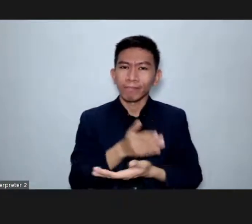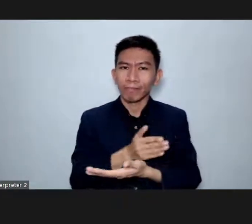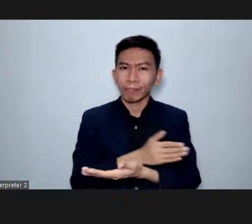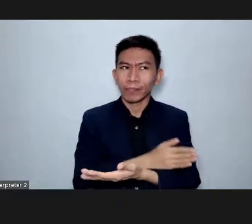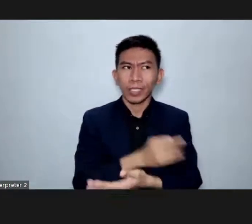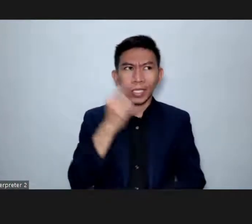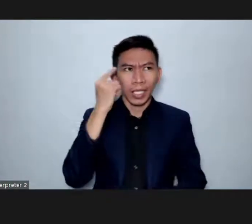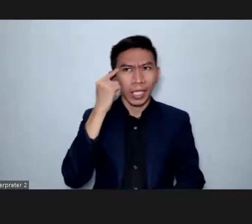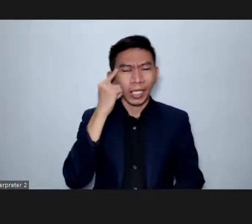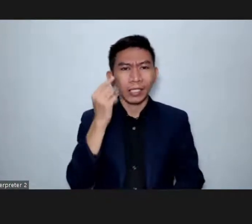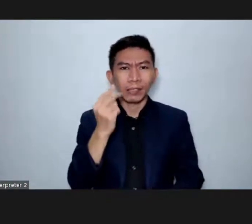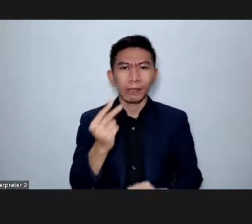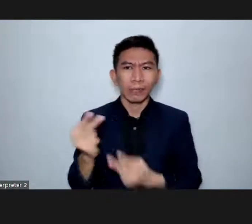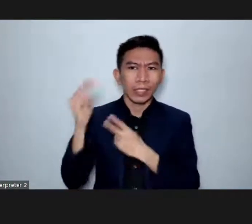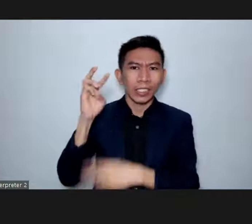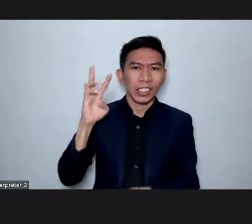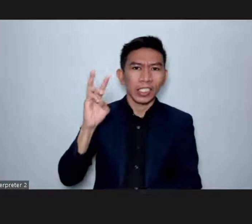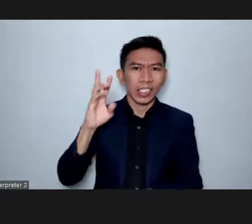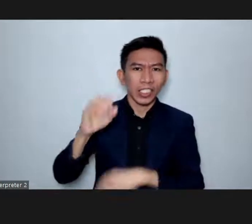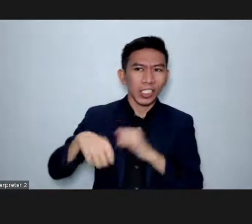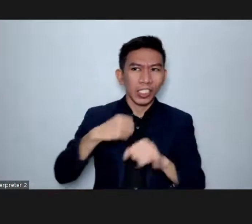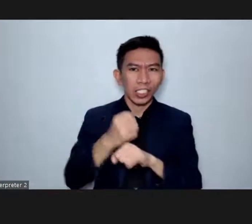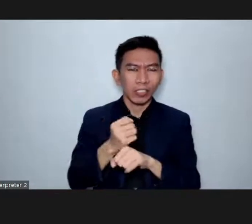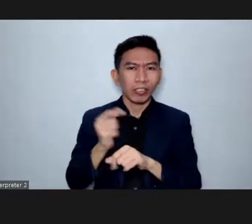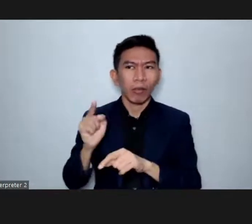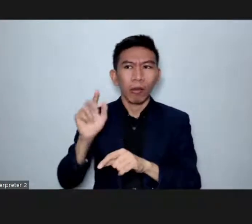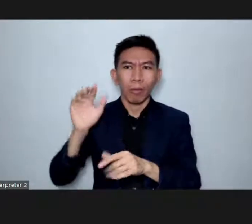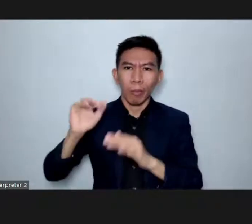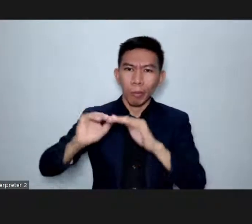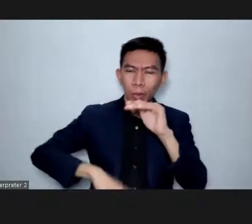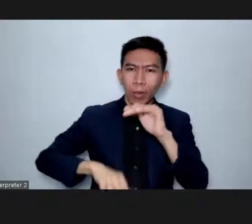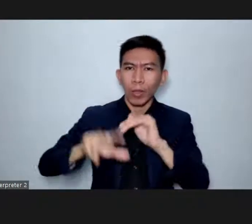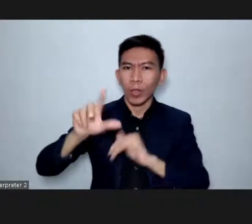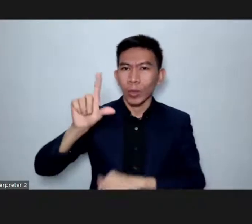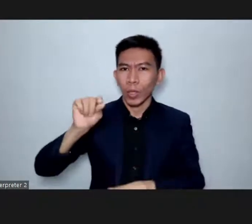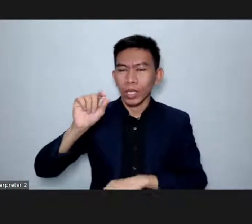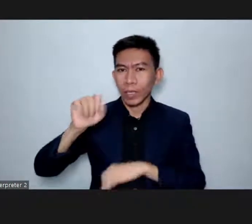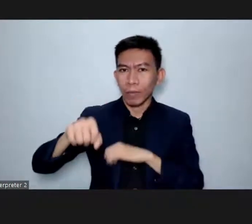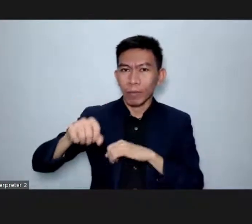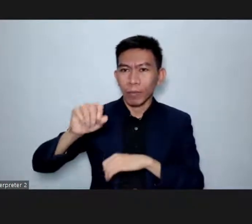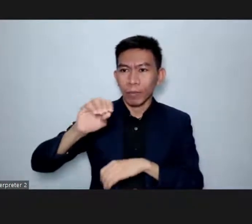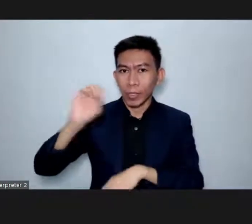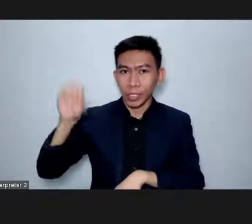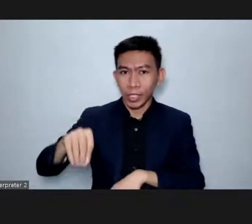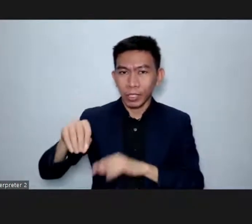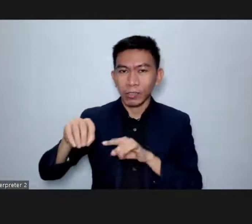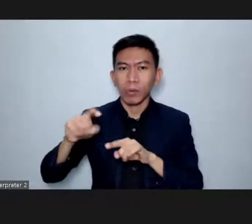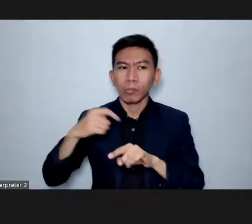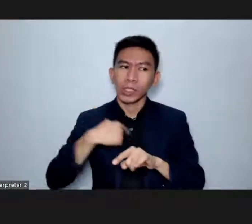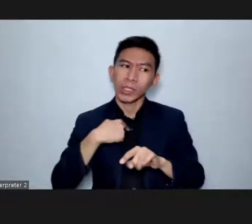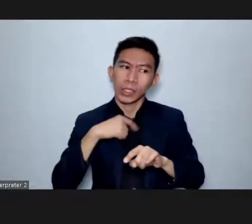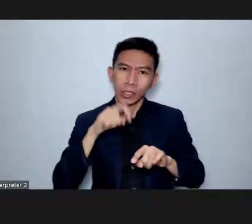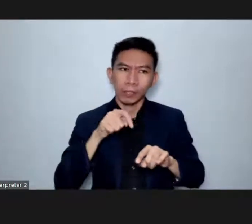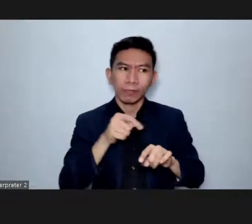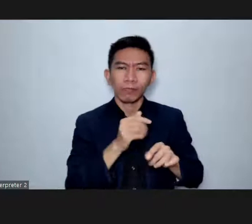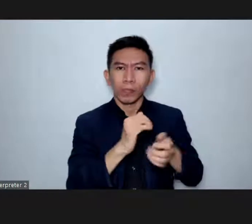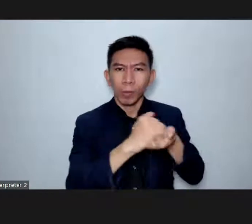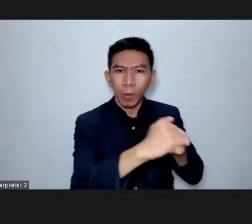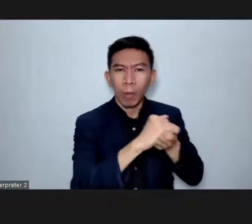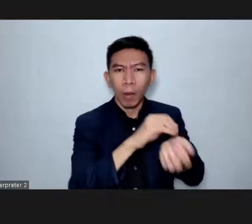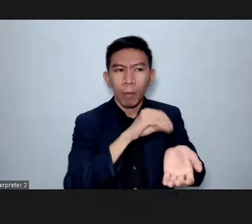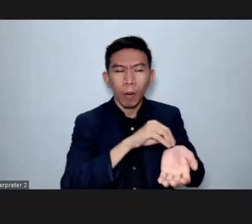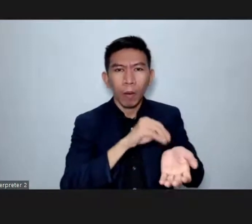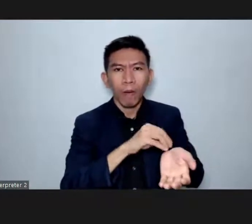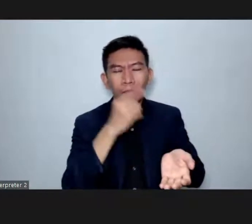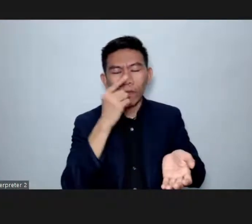years ago, it's less than 20%. Thus, we had to work closely with my son's doctor to ensure we get the